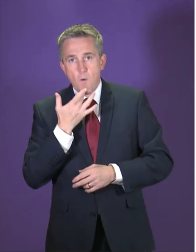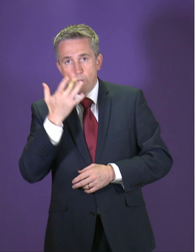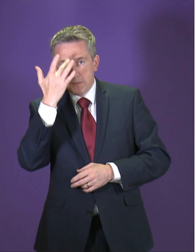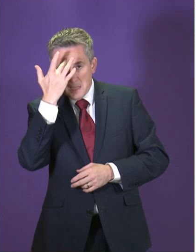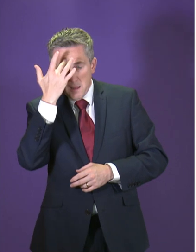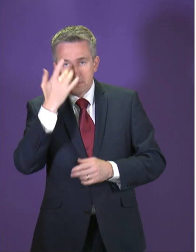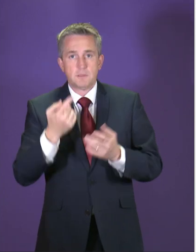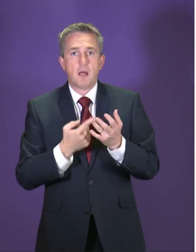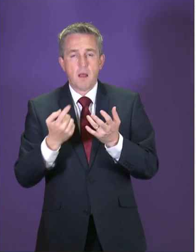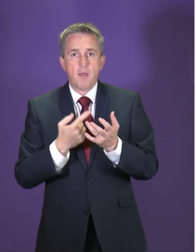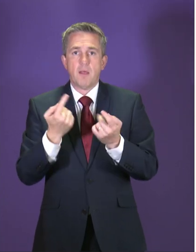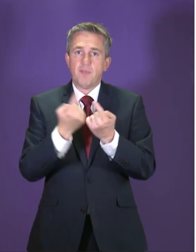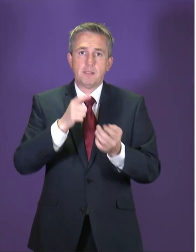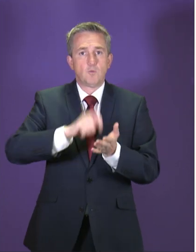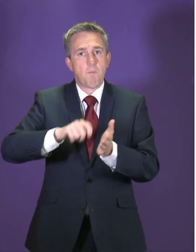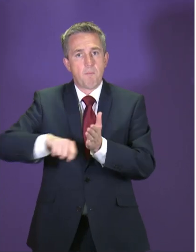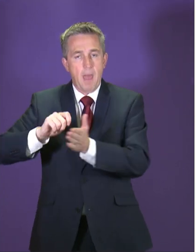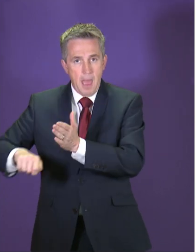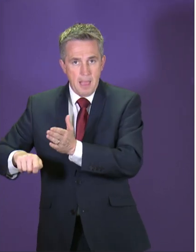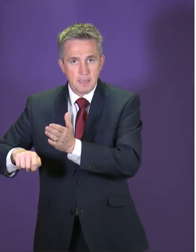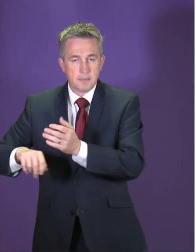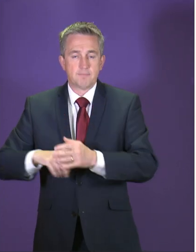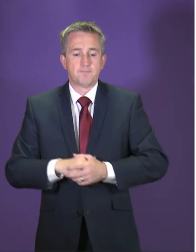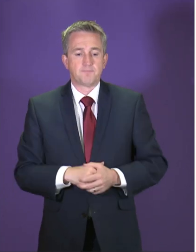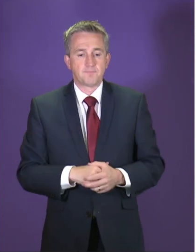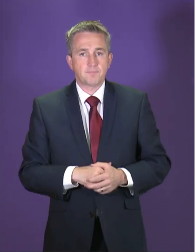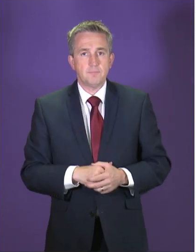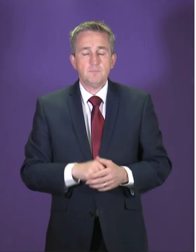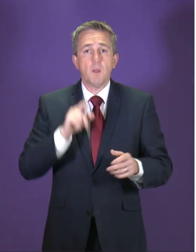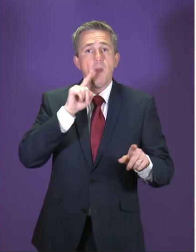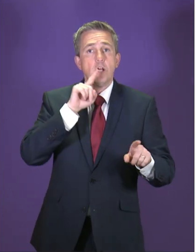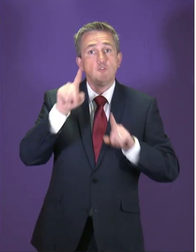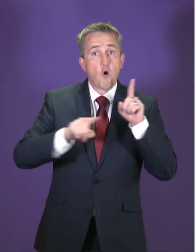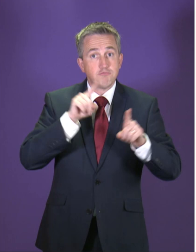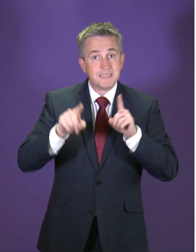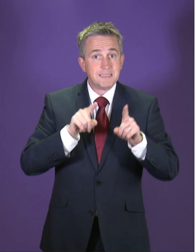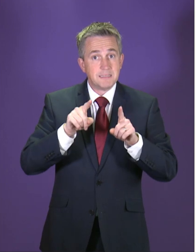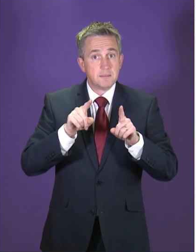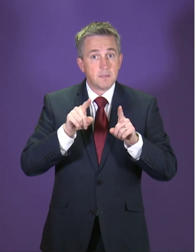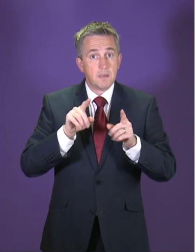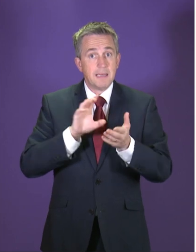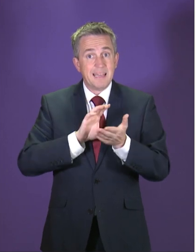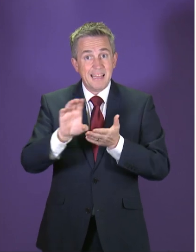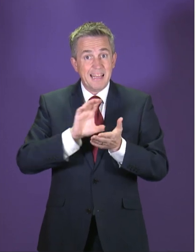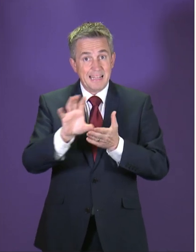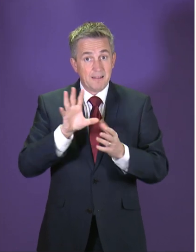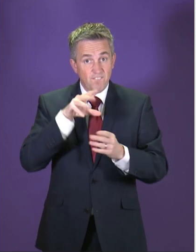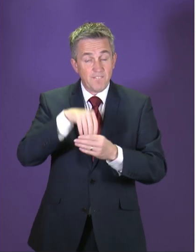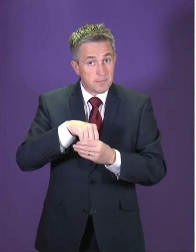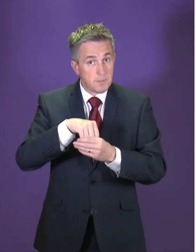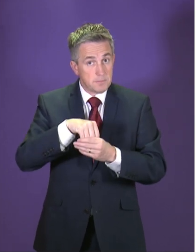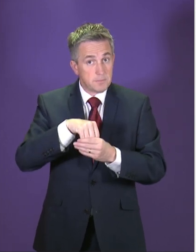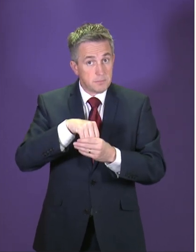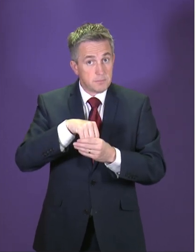which flog mementos. But this kind of tourist-orientated investment is